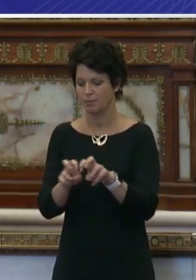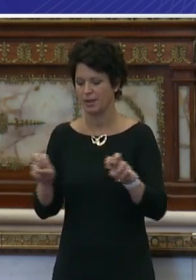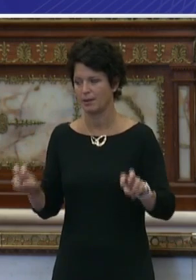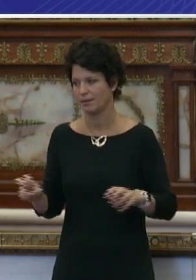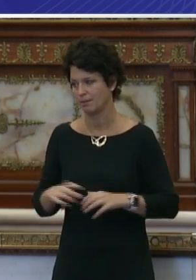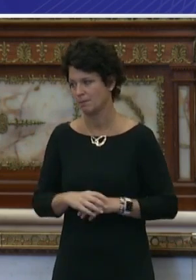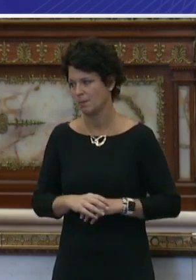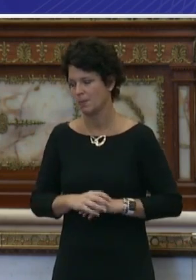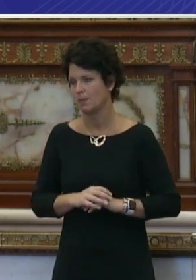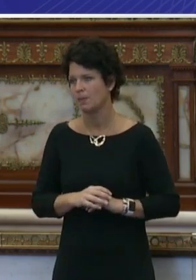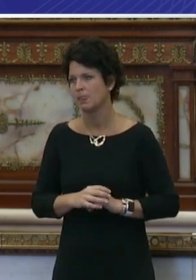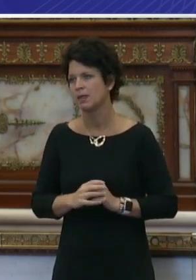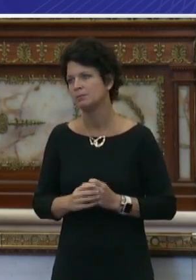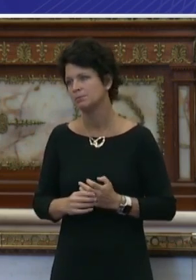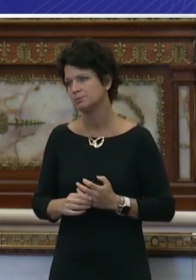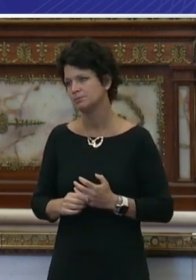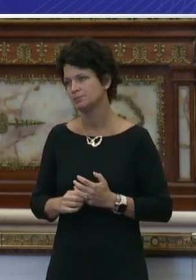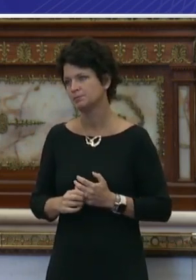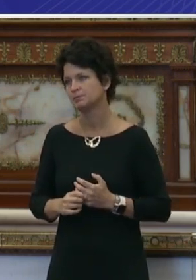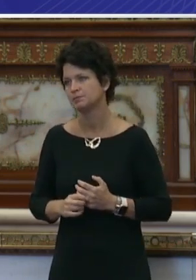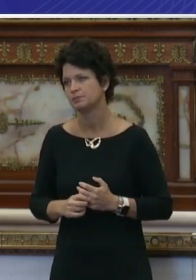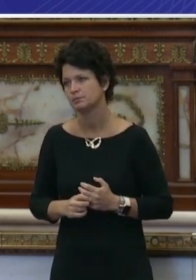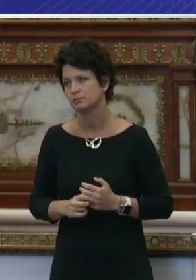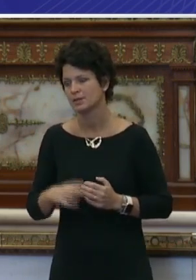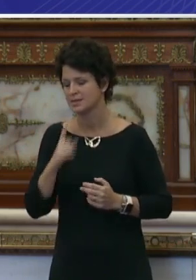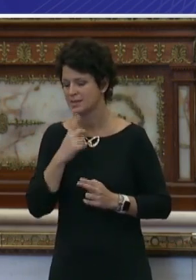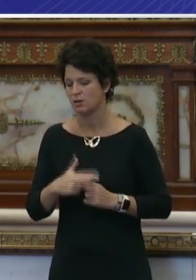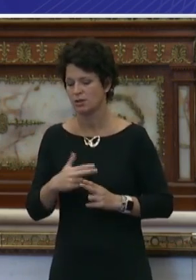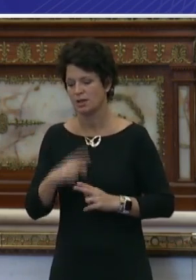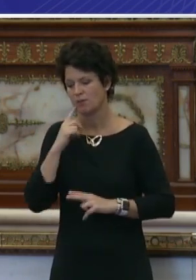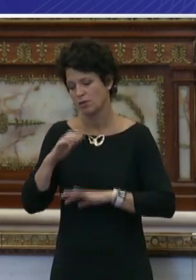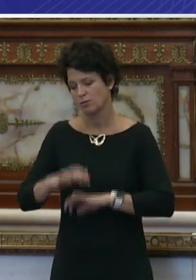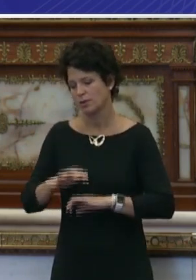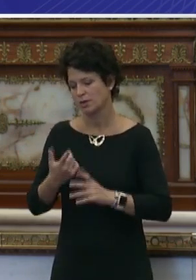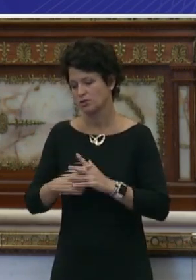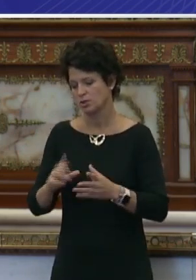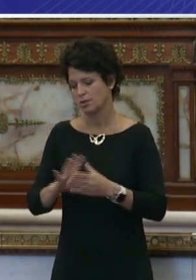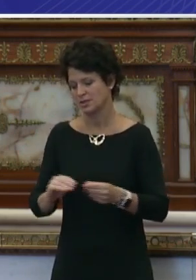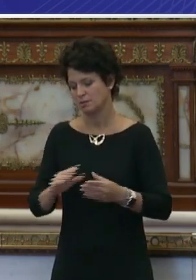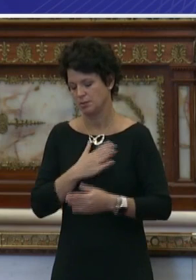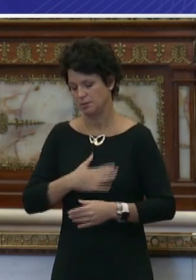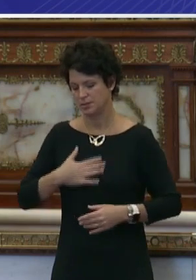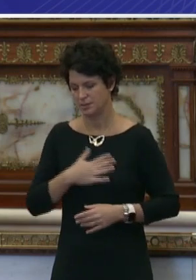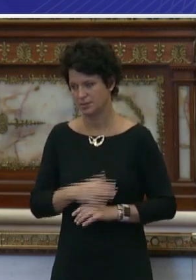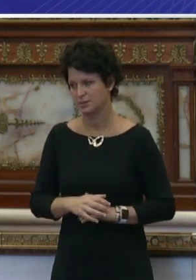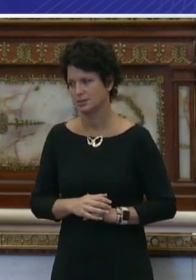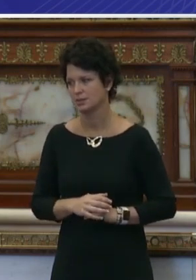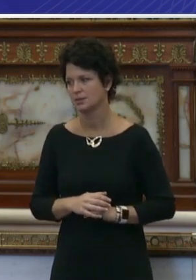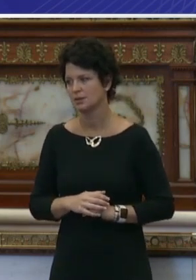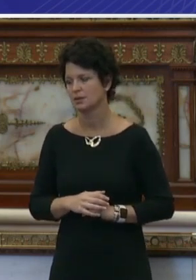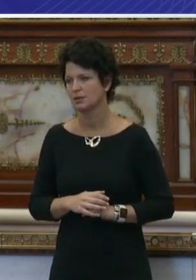scheduled to testify in this panel come forward and state your name for the record and begin your testimony.